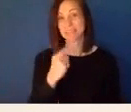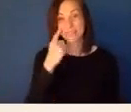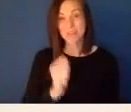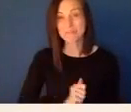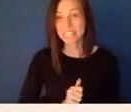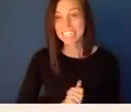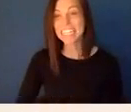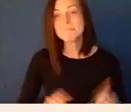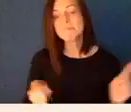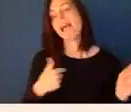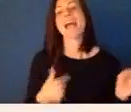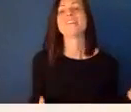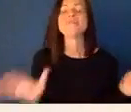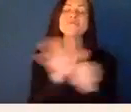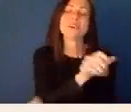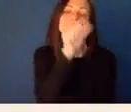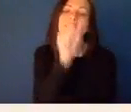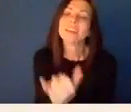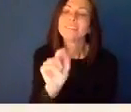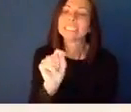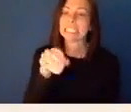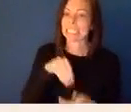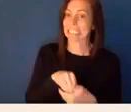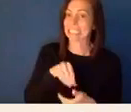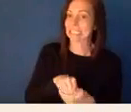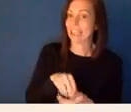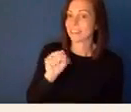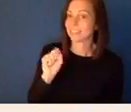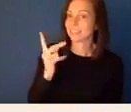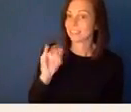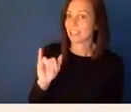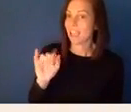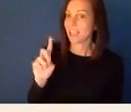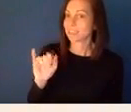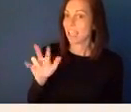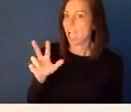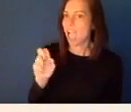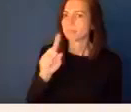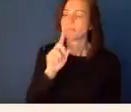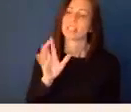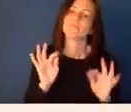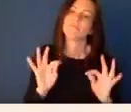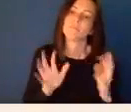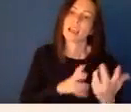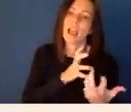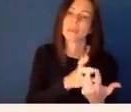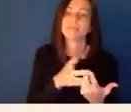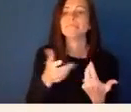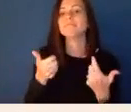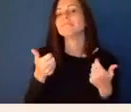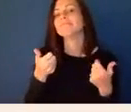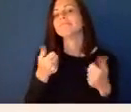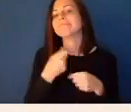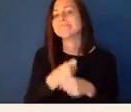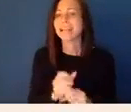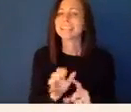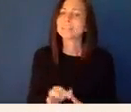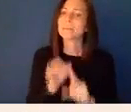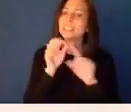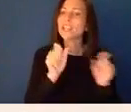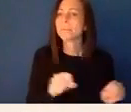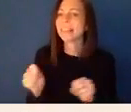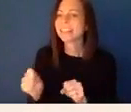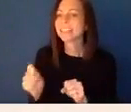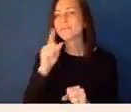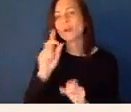absolutely loved it. The indoor skydiving place was so accommodating. They made a special abilities night just for individuals with disabilities. And it